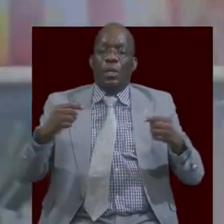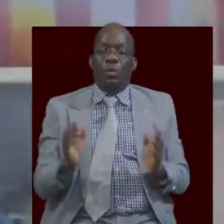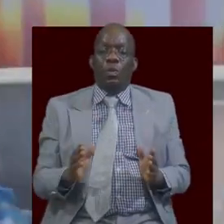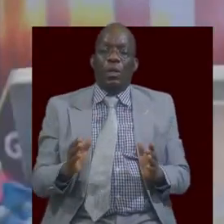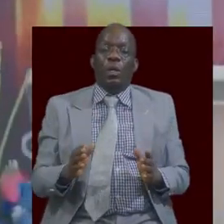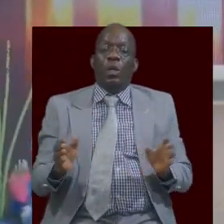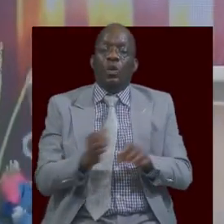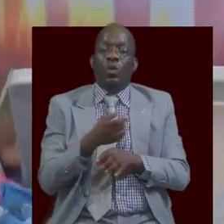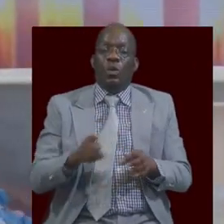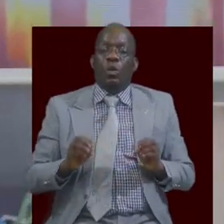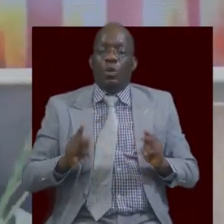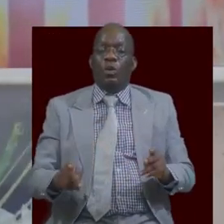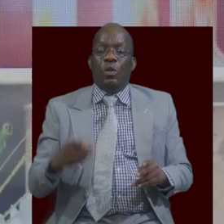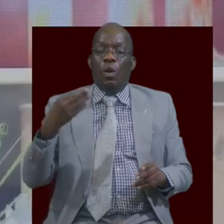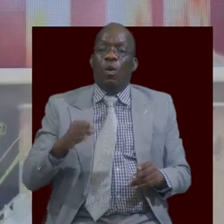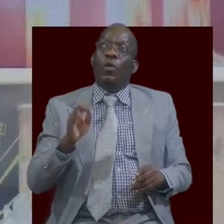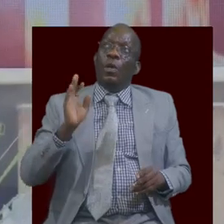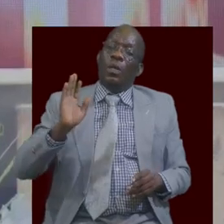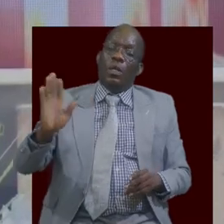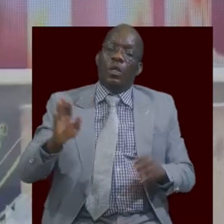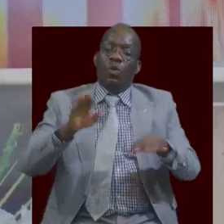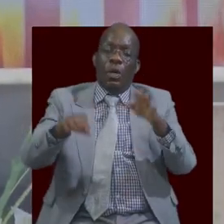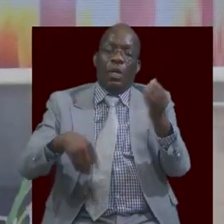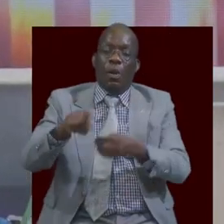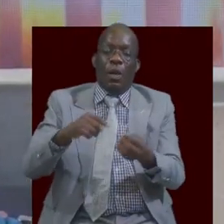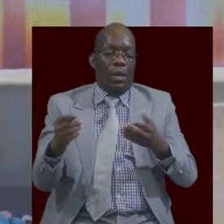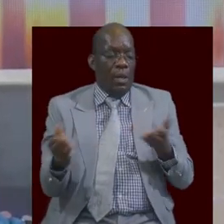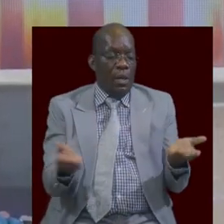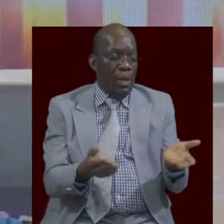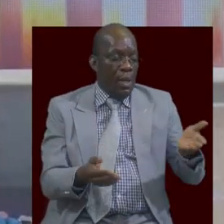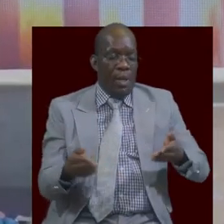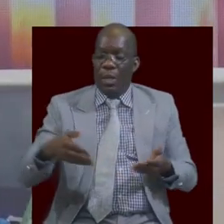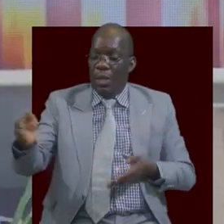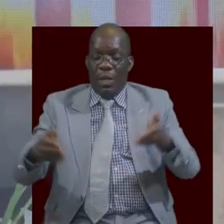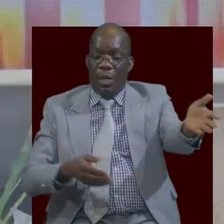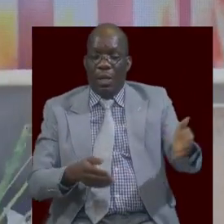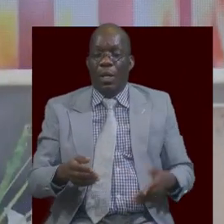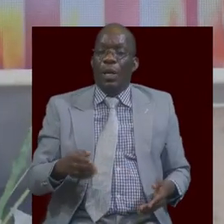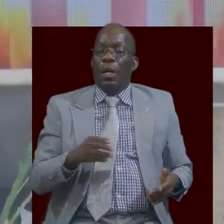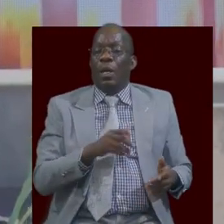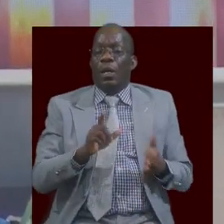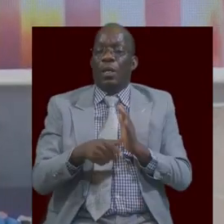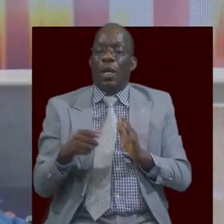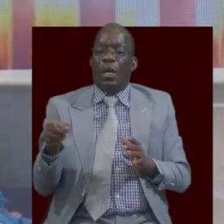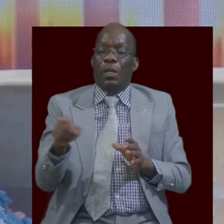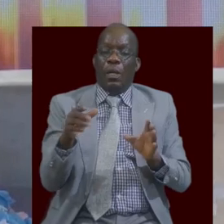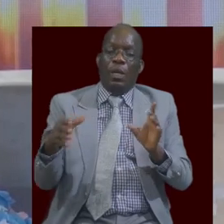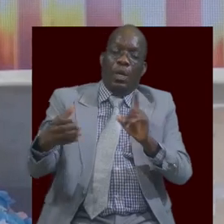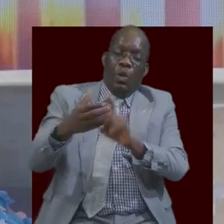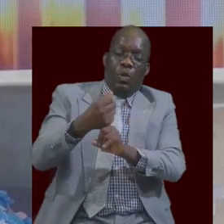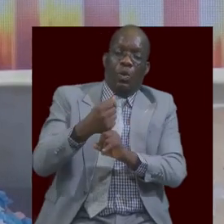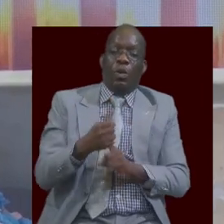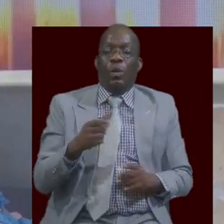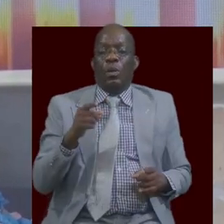about. And here, here, here. And eventually, they caught him. And they removed his